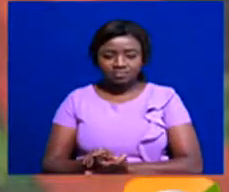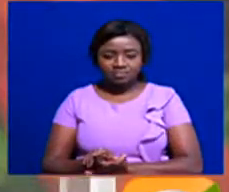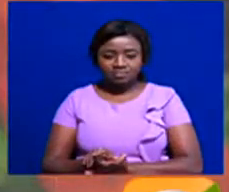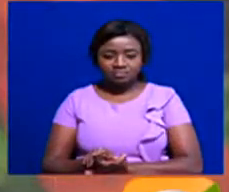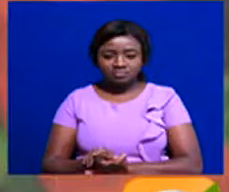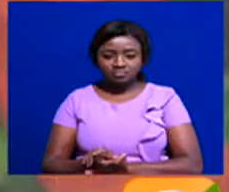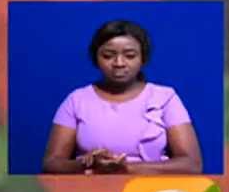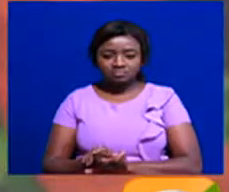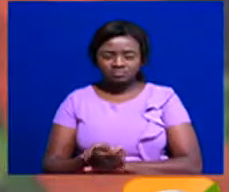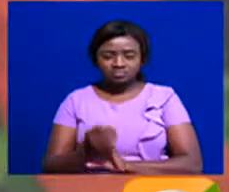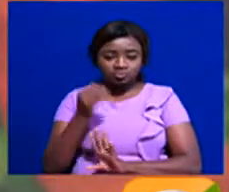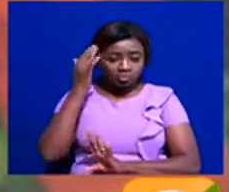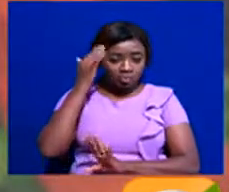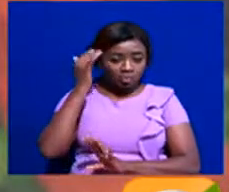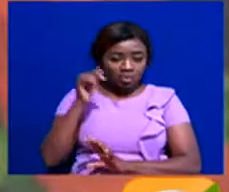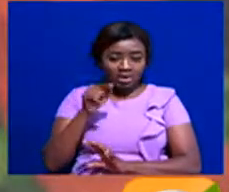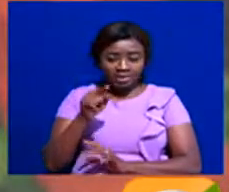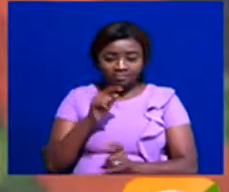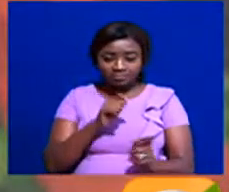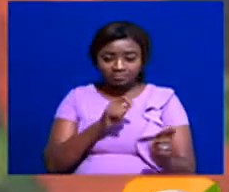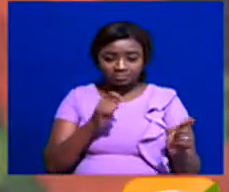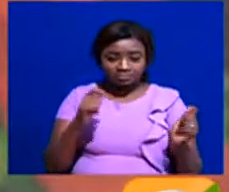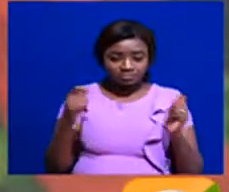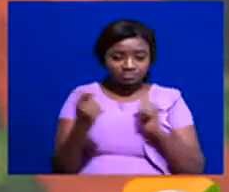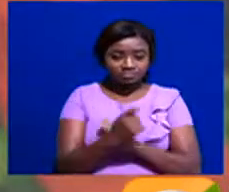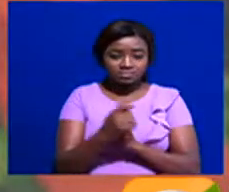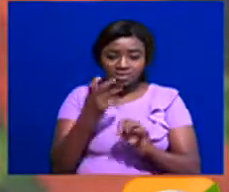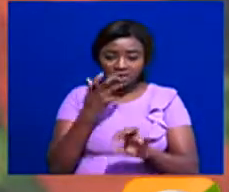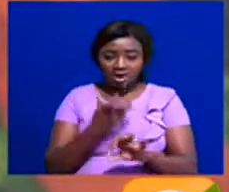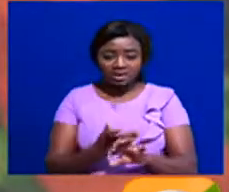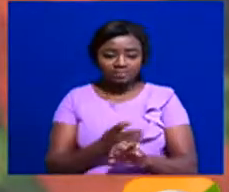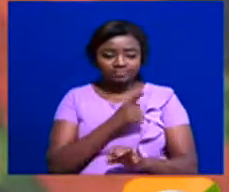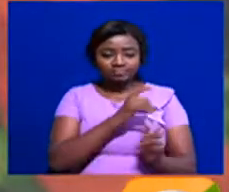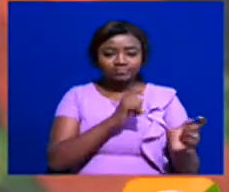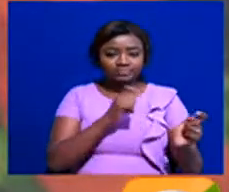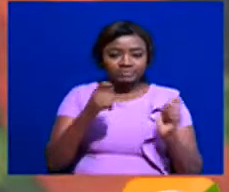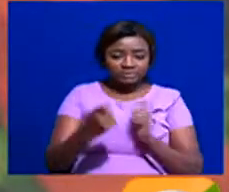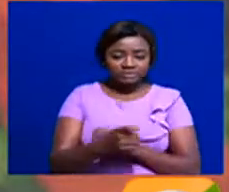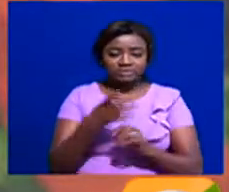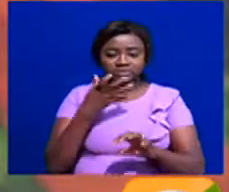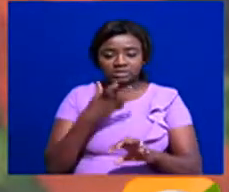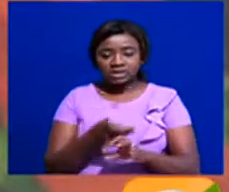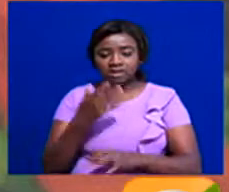And I think the simple question here is the fear of the unknown.